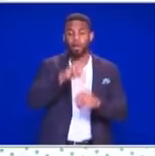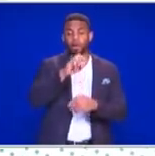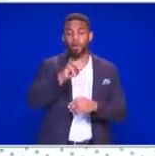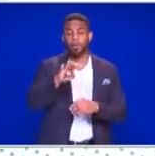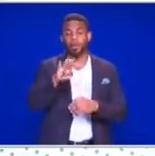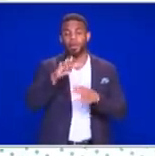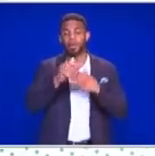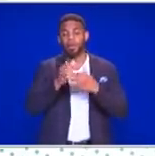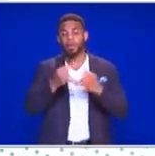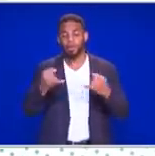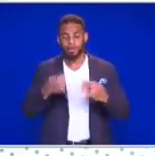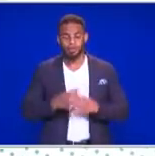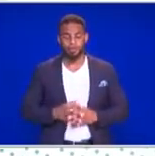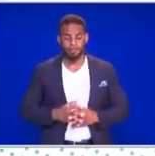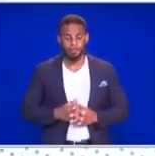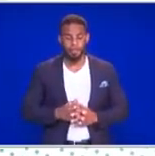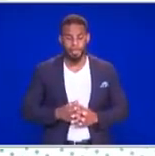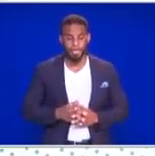guidelines.